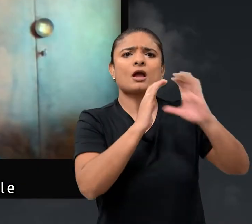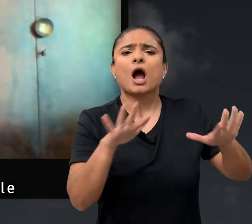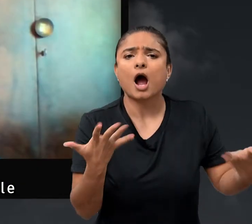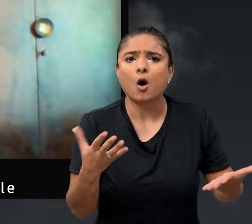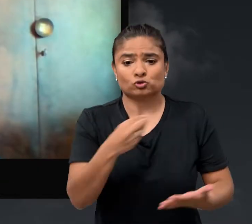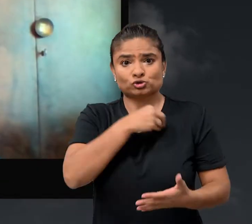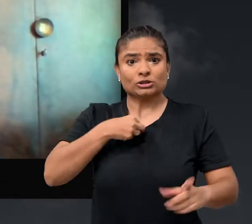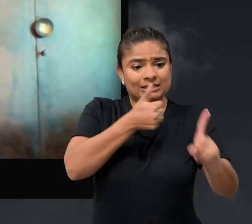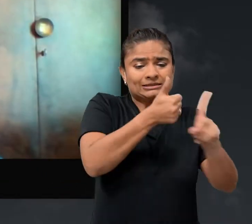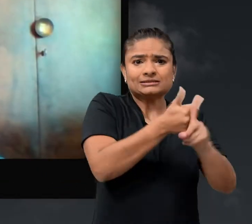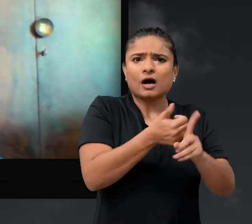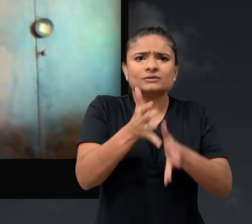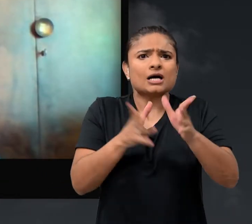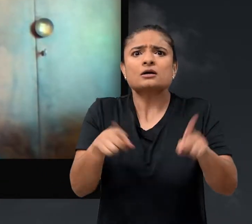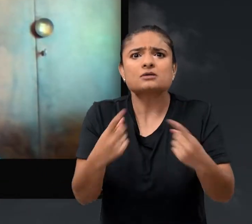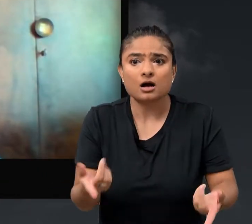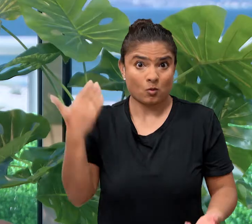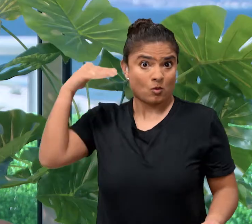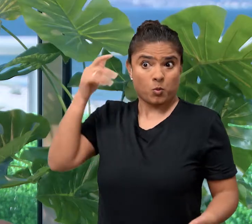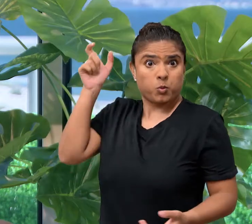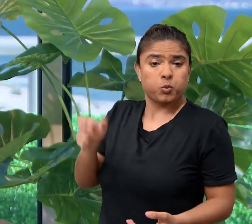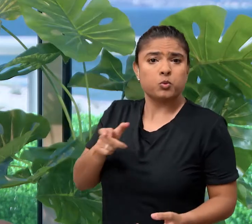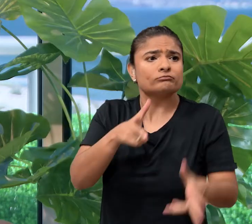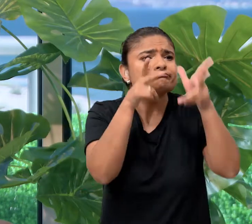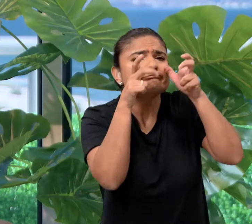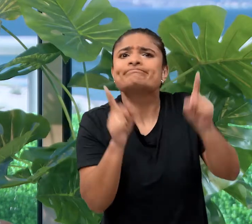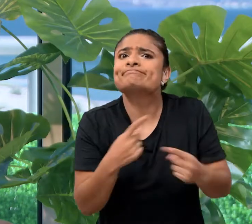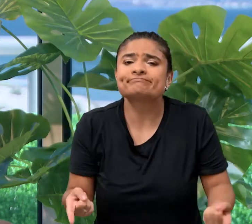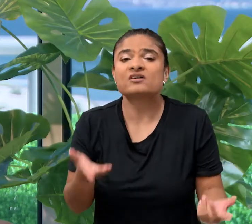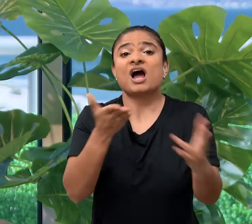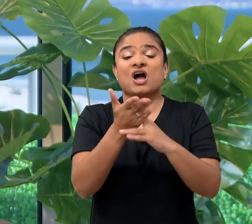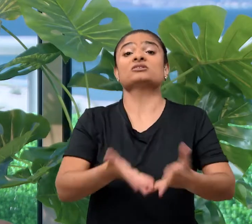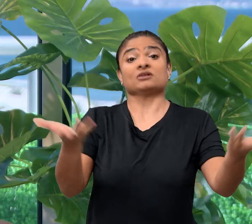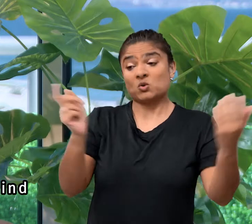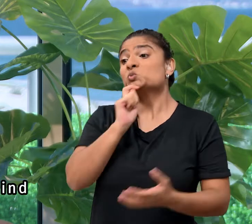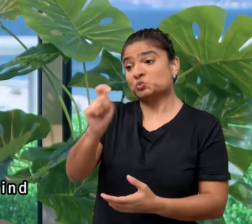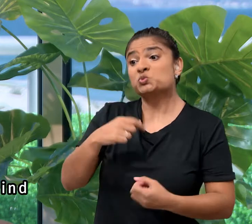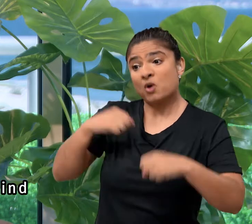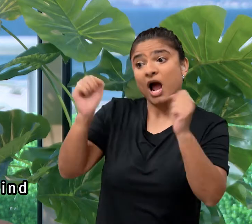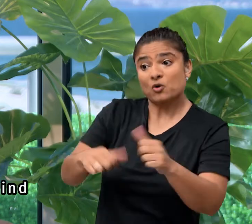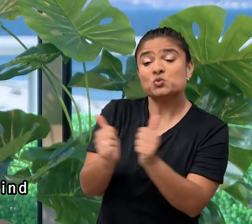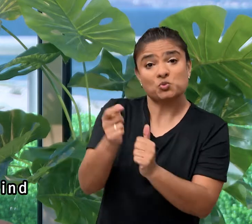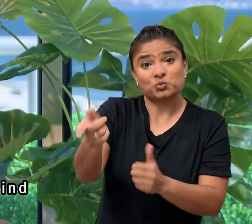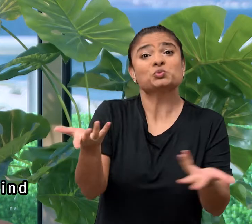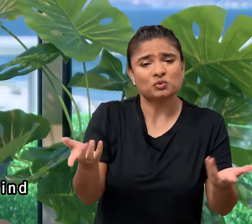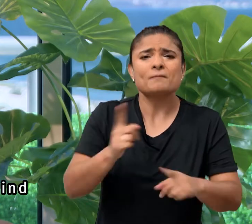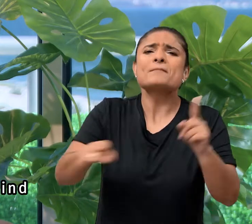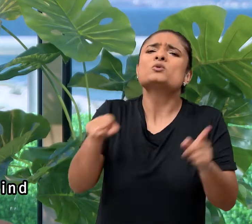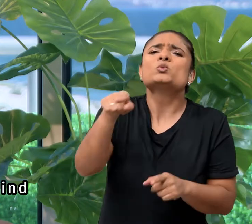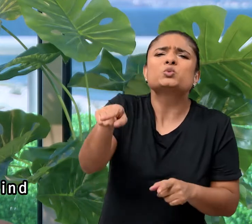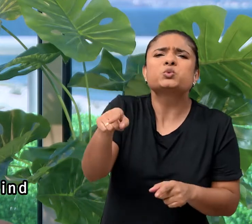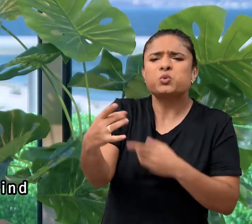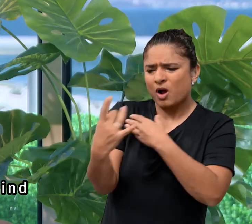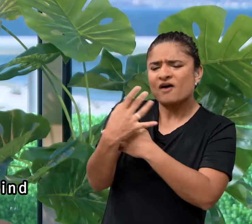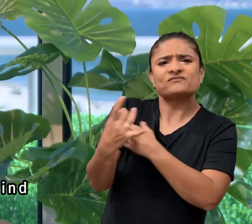not equally accessible to people who are deaf or hard of hearing. Absolutely, Brian. And then in conclusion, what advice could you